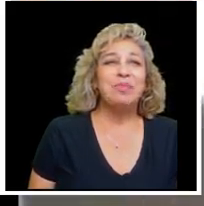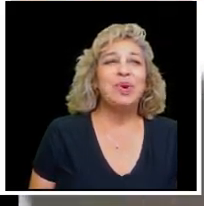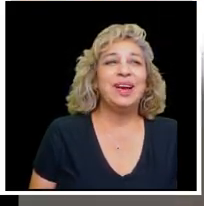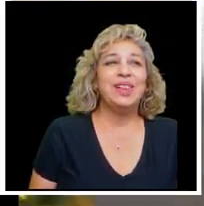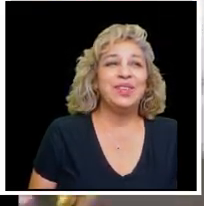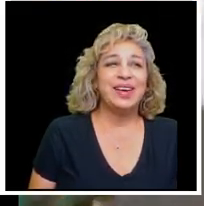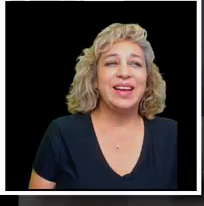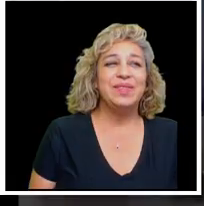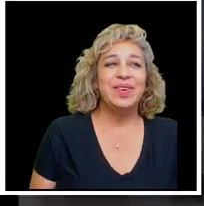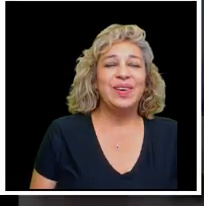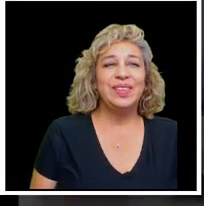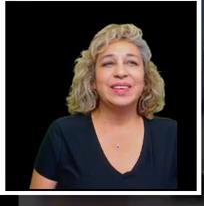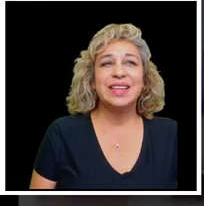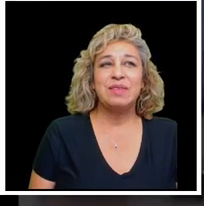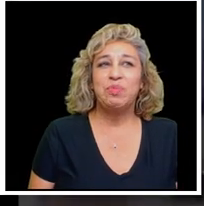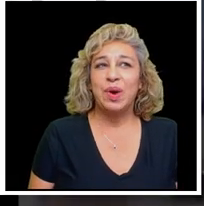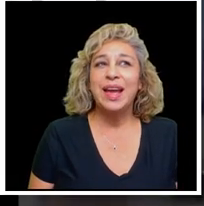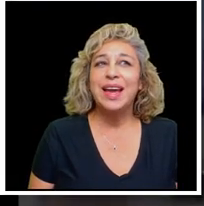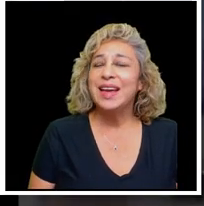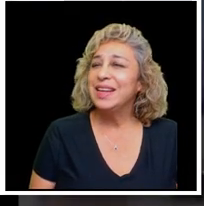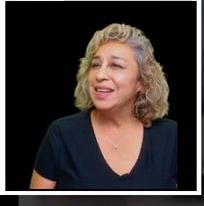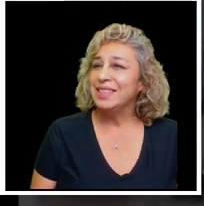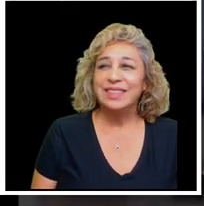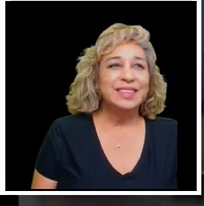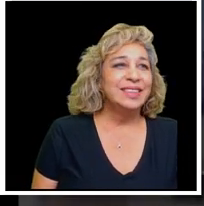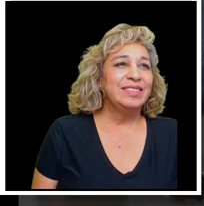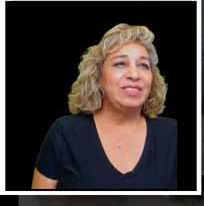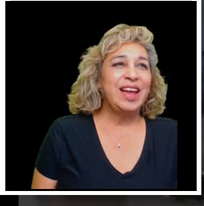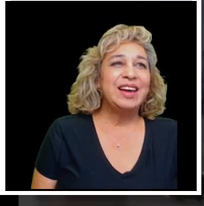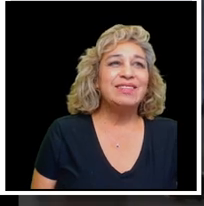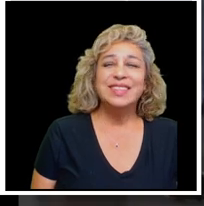that they put all over him Oh looks like bread